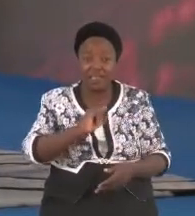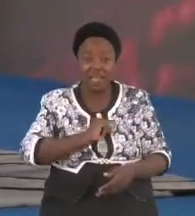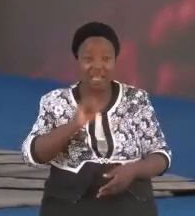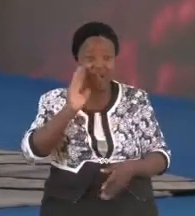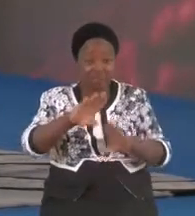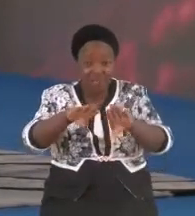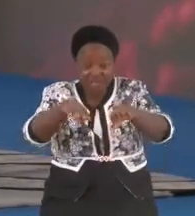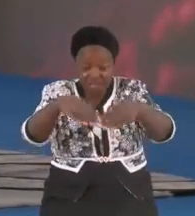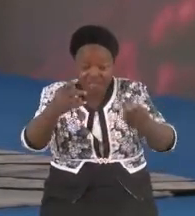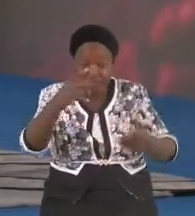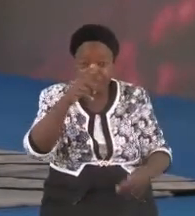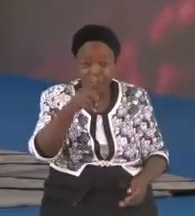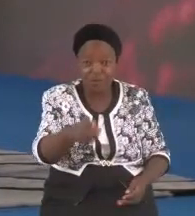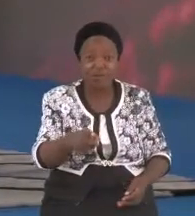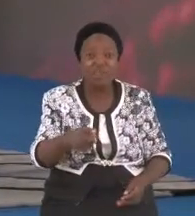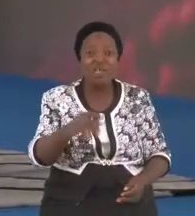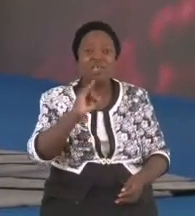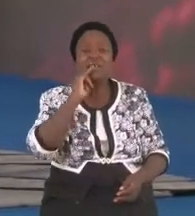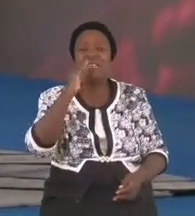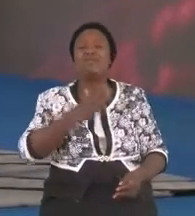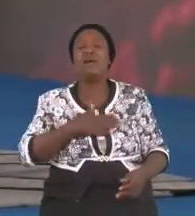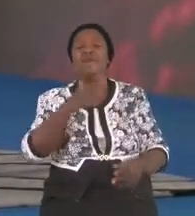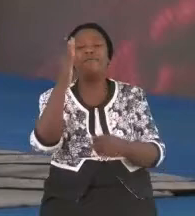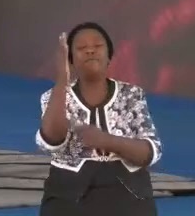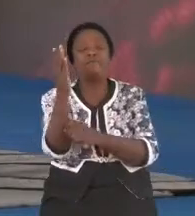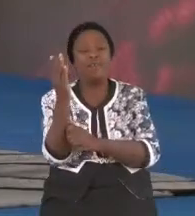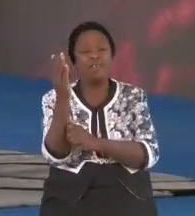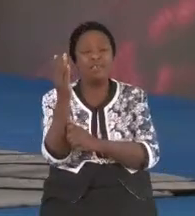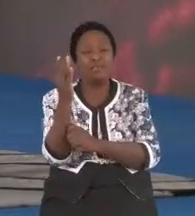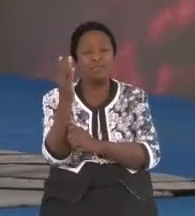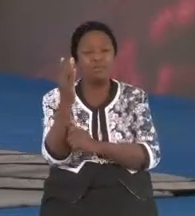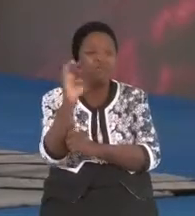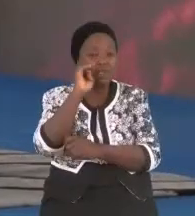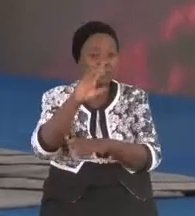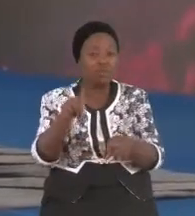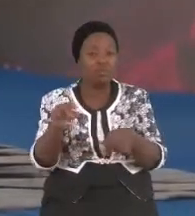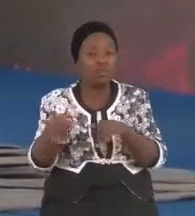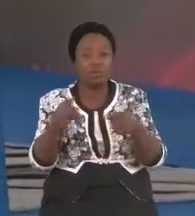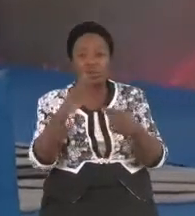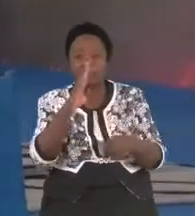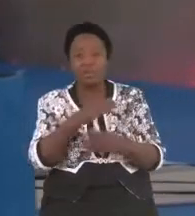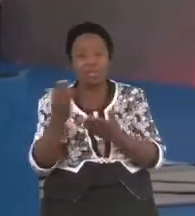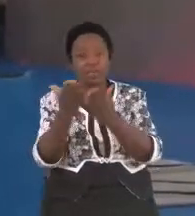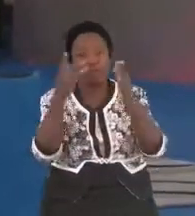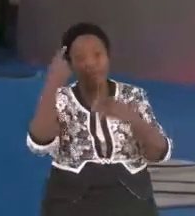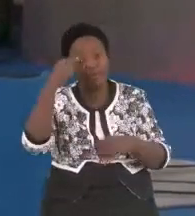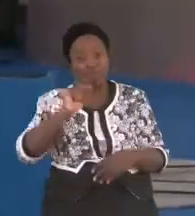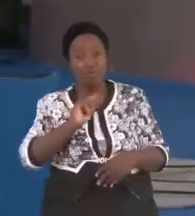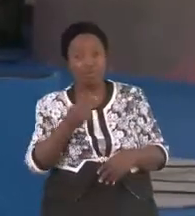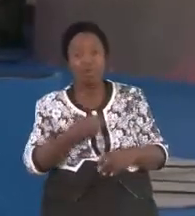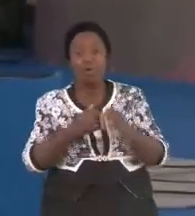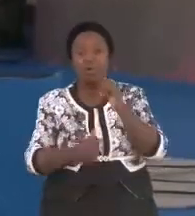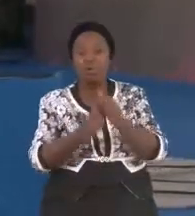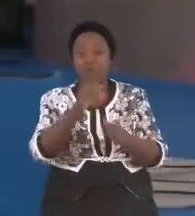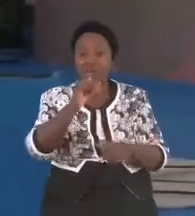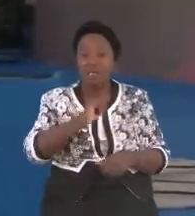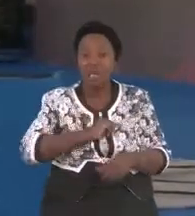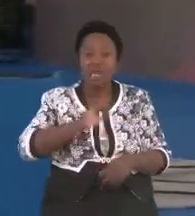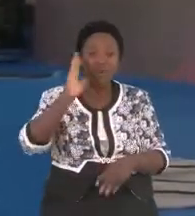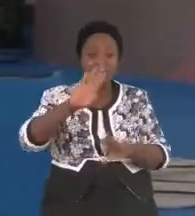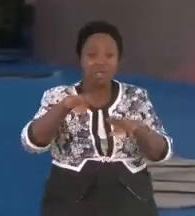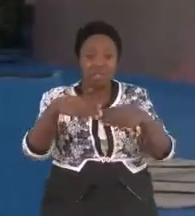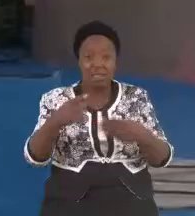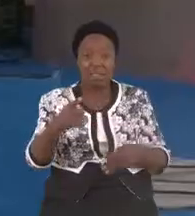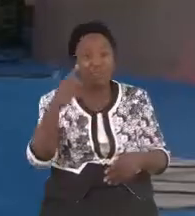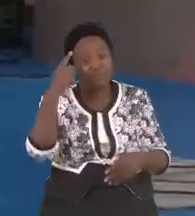him is my flesh. It was going to be sacrificed for us, which I will give for the life